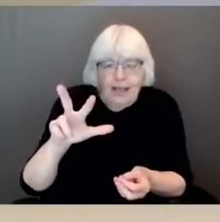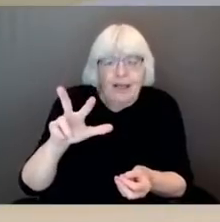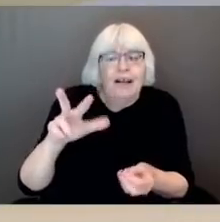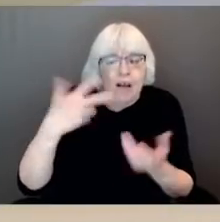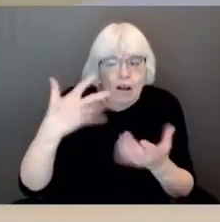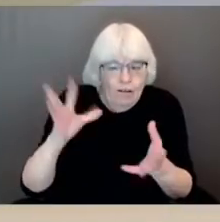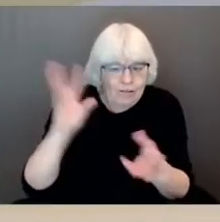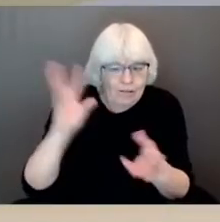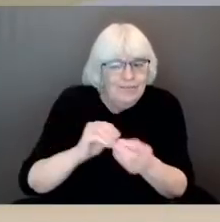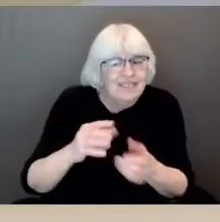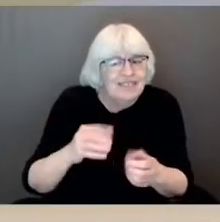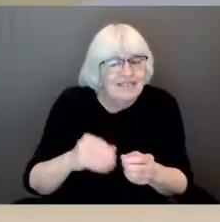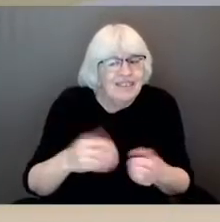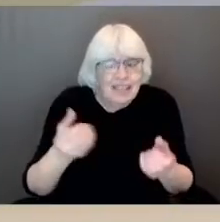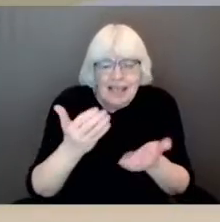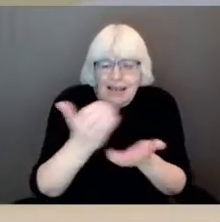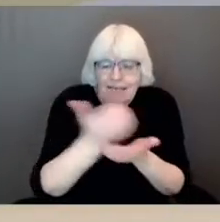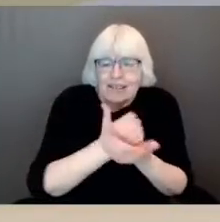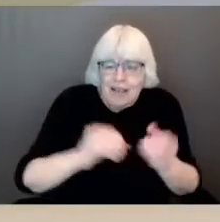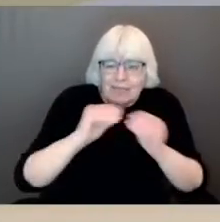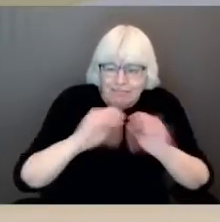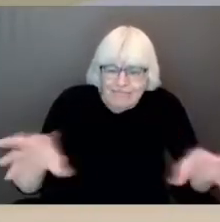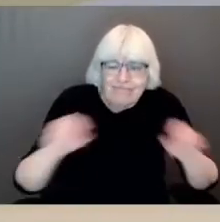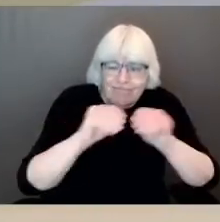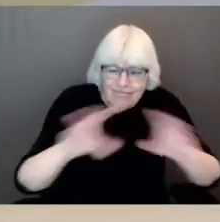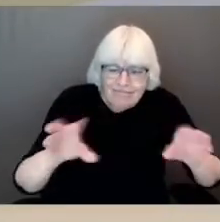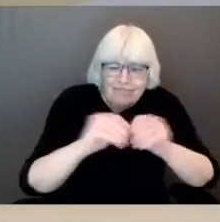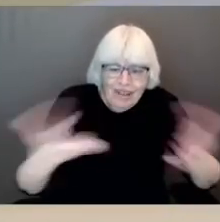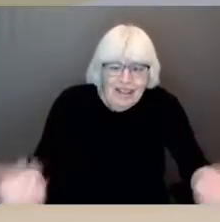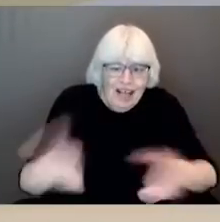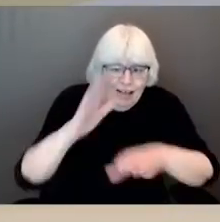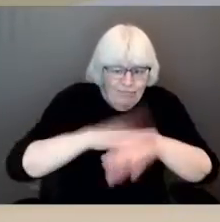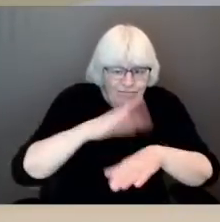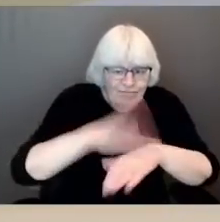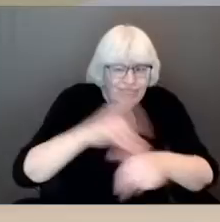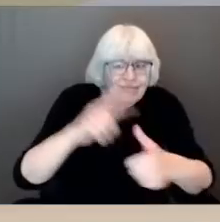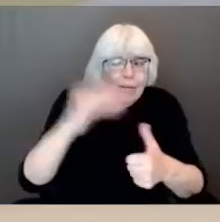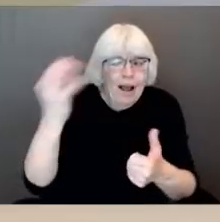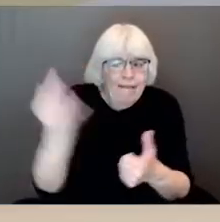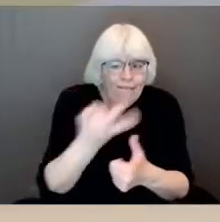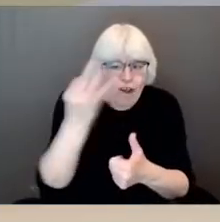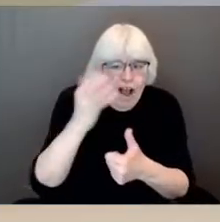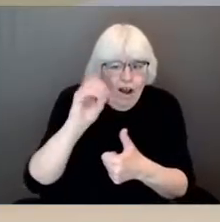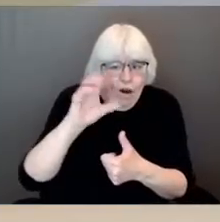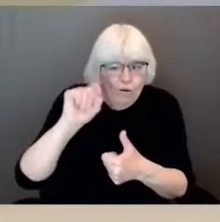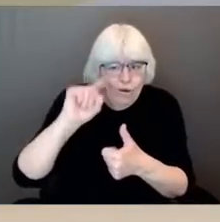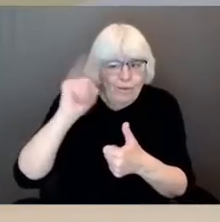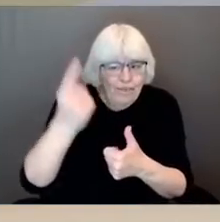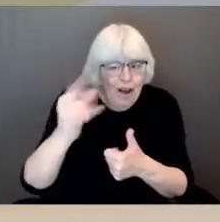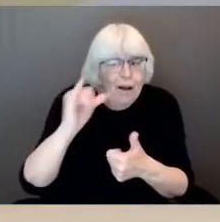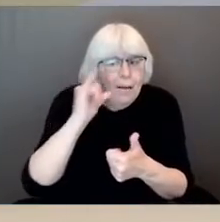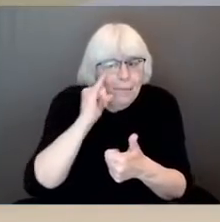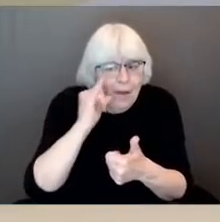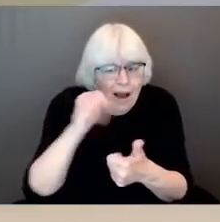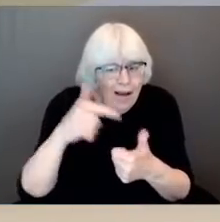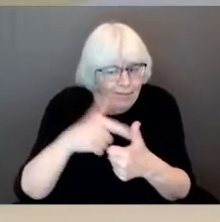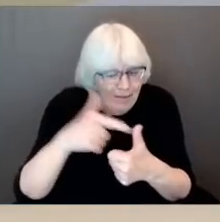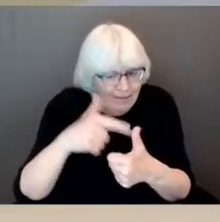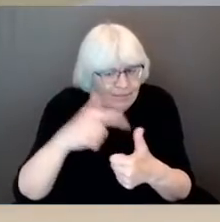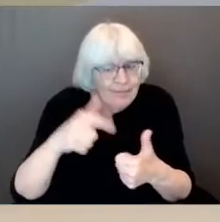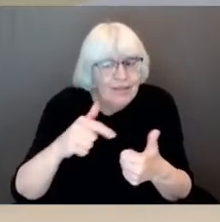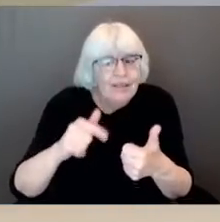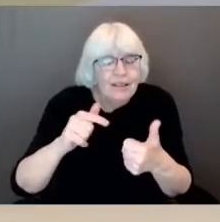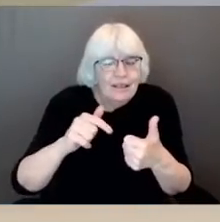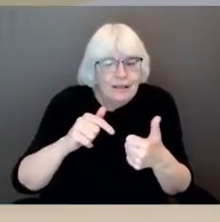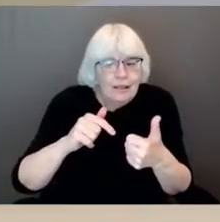well. Friday, October 1st, the Lone Oak Brewery, 103 Abequit Boulevard in Borden-Carleton between